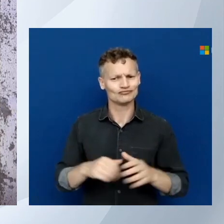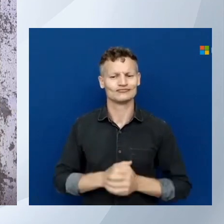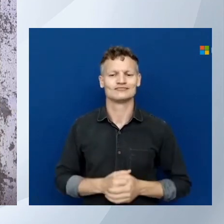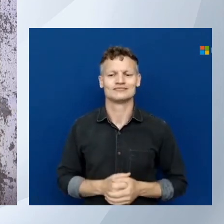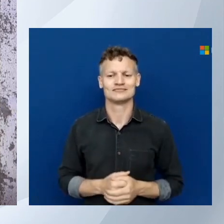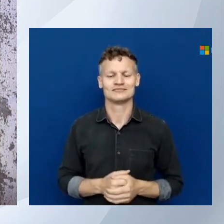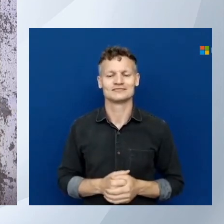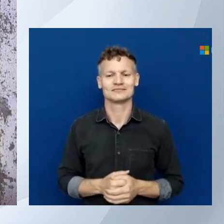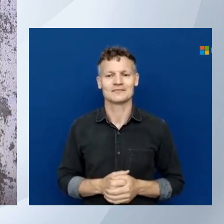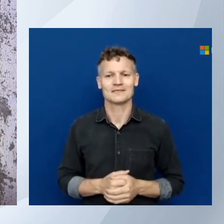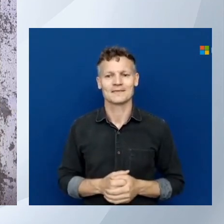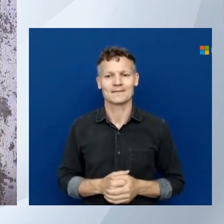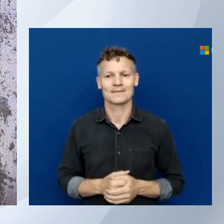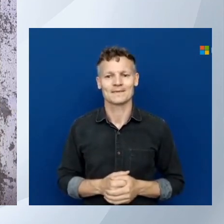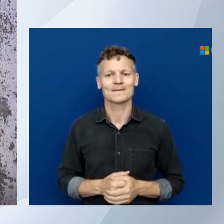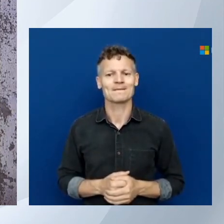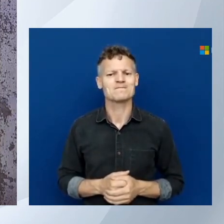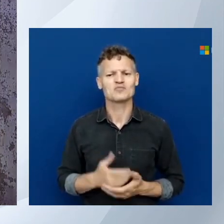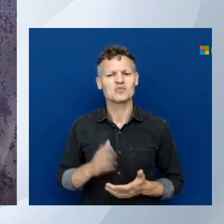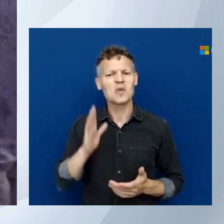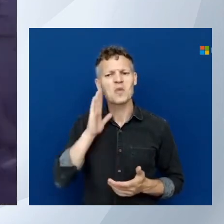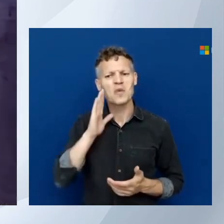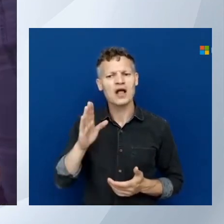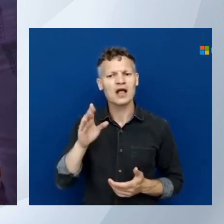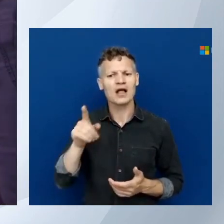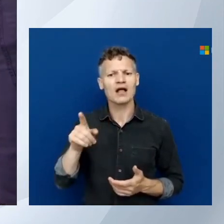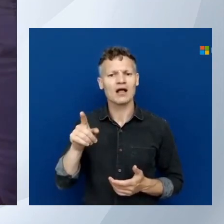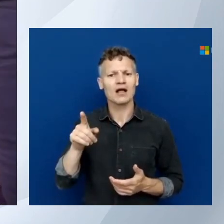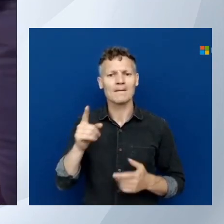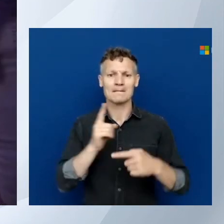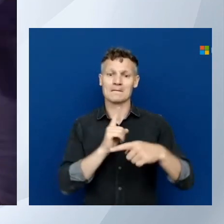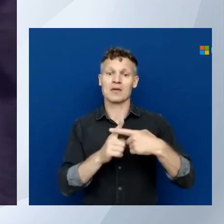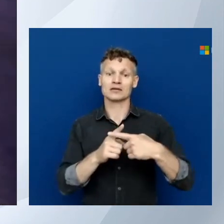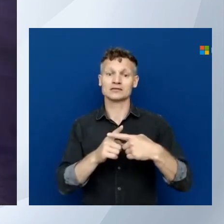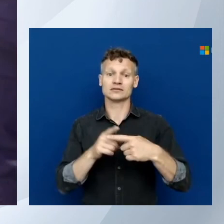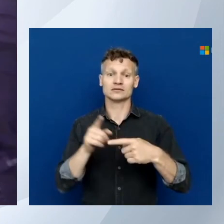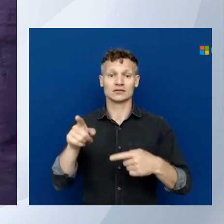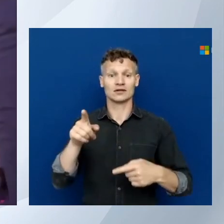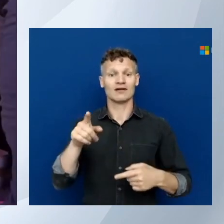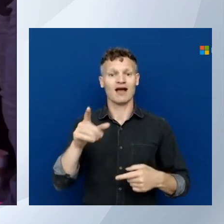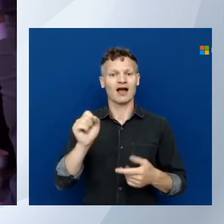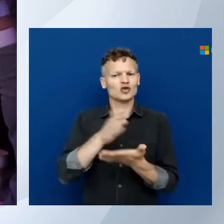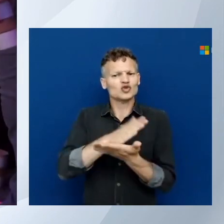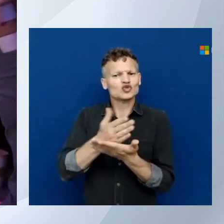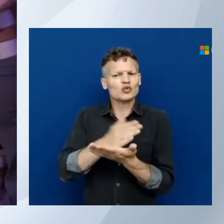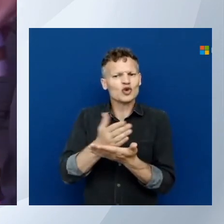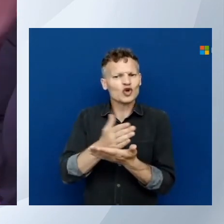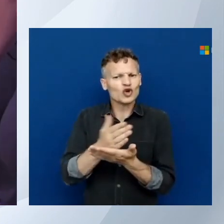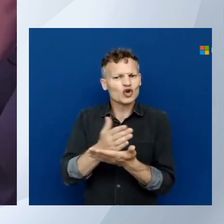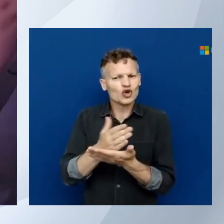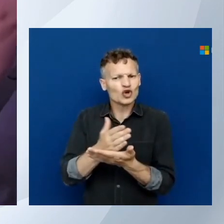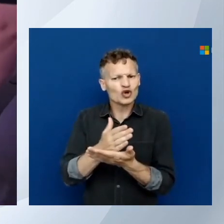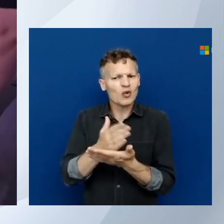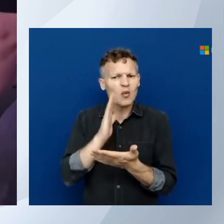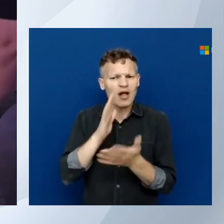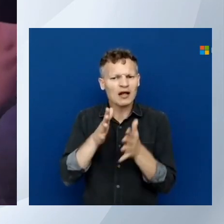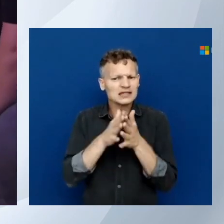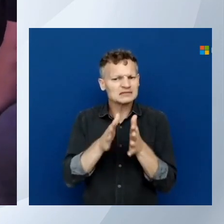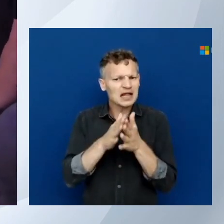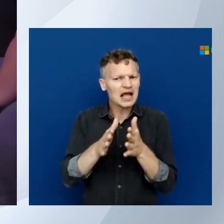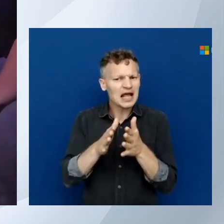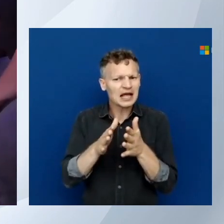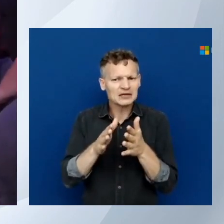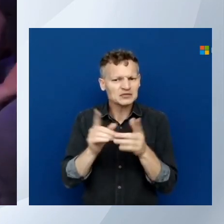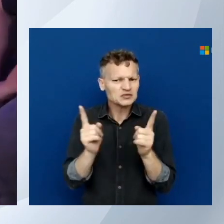a couple of words about our interpreters before we get to the Q&A session. So you definitely did not need to run,